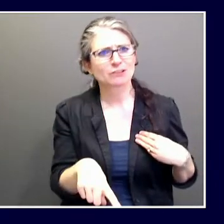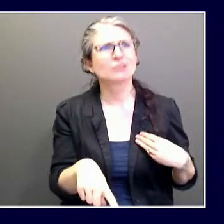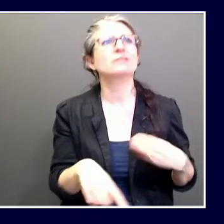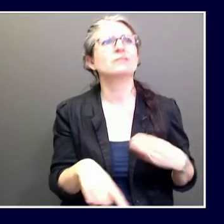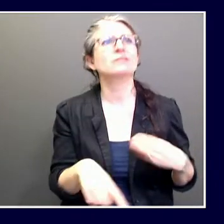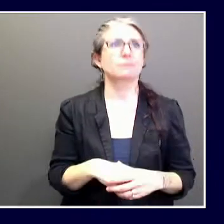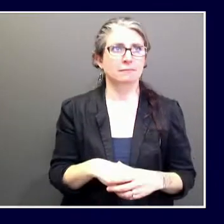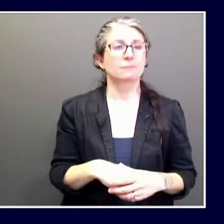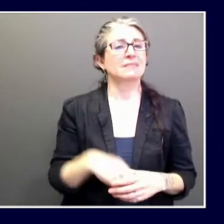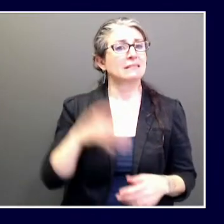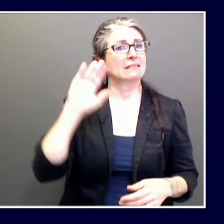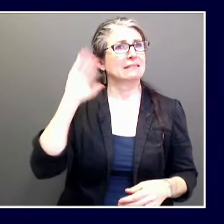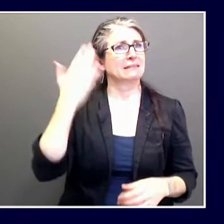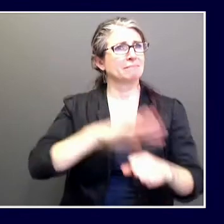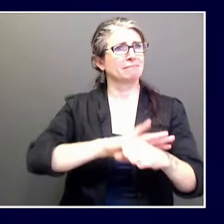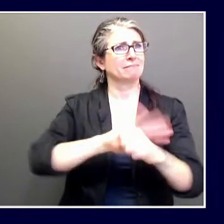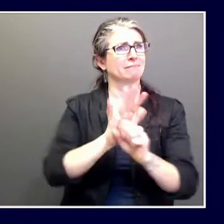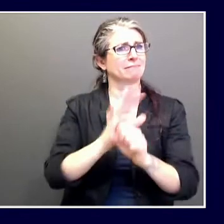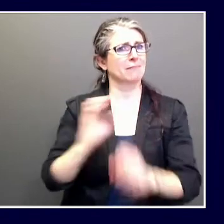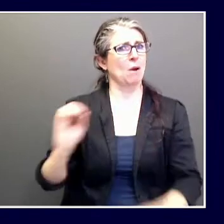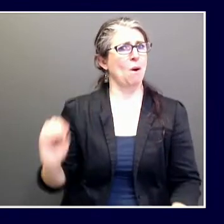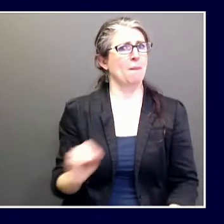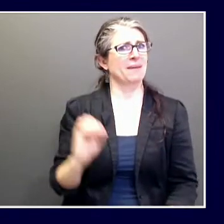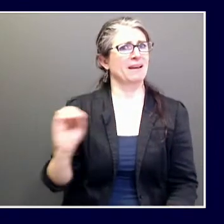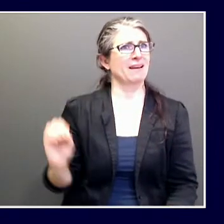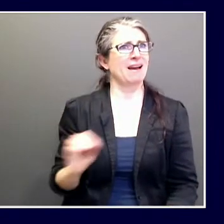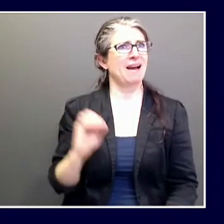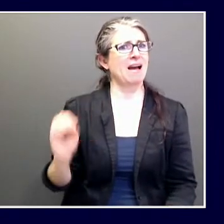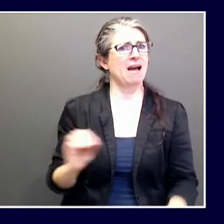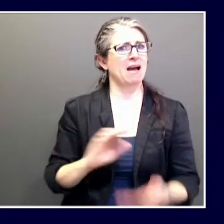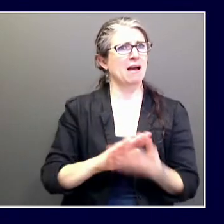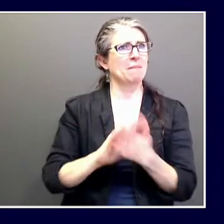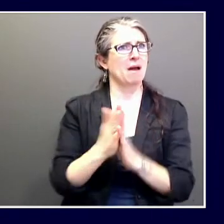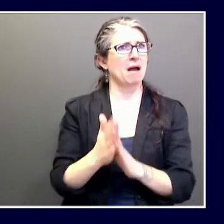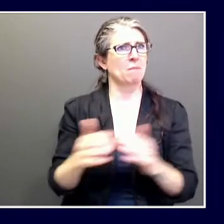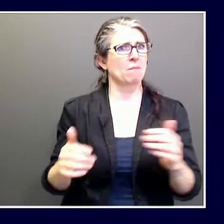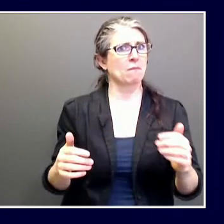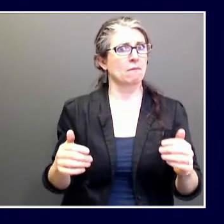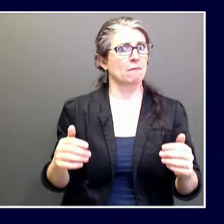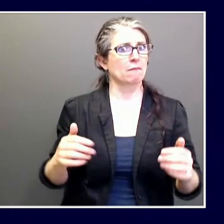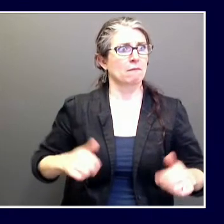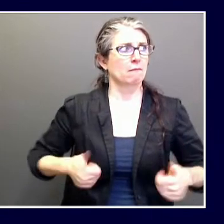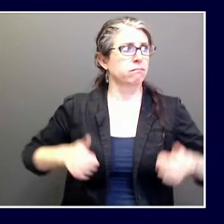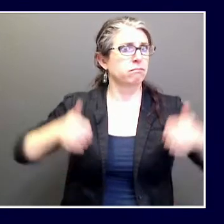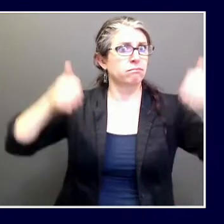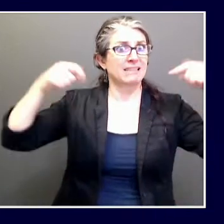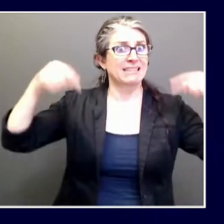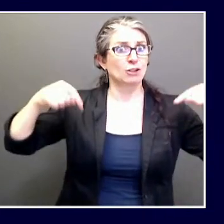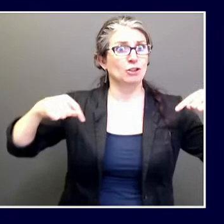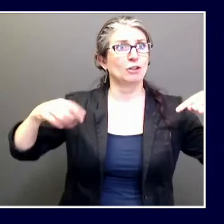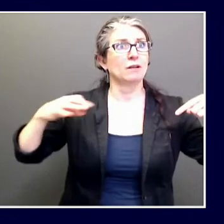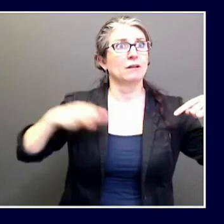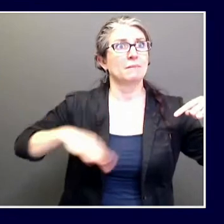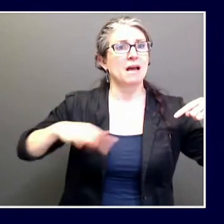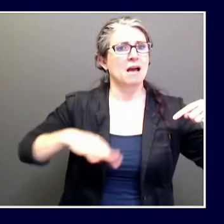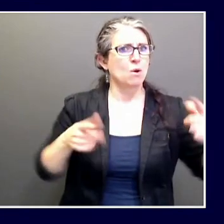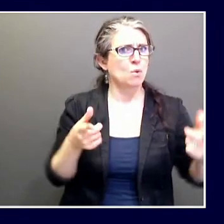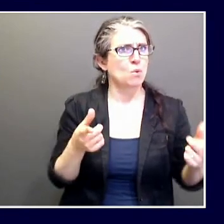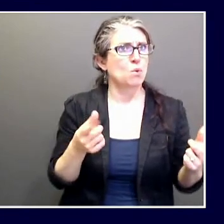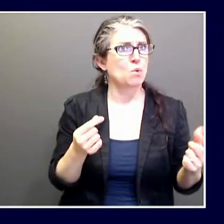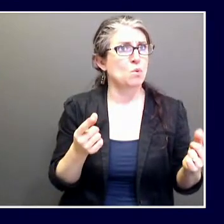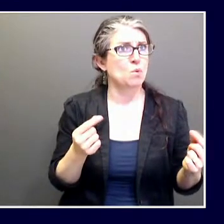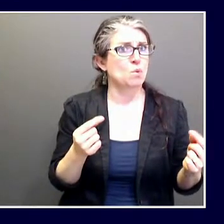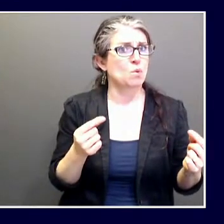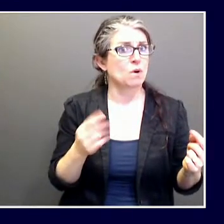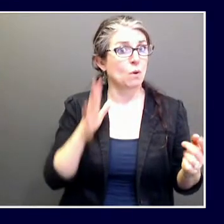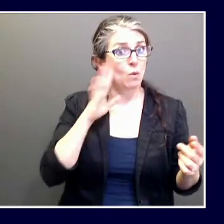Maine, would you be an advocate for increased testing and mandatory masking and the possibility of